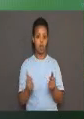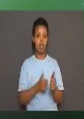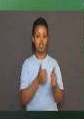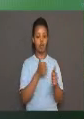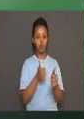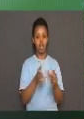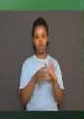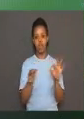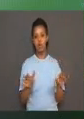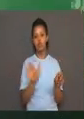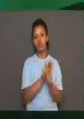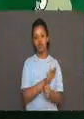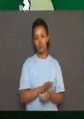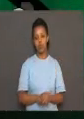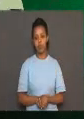following statements.